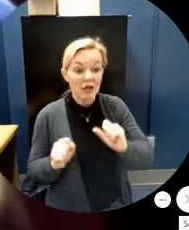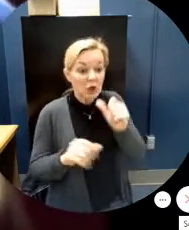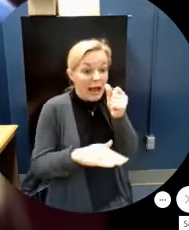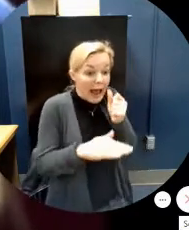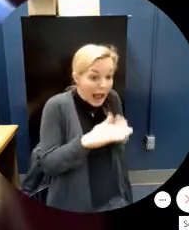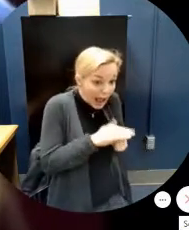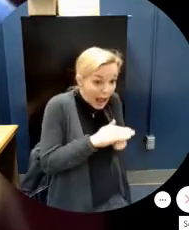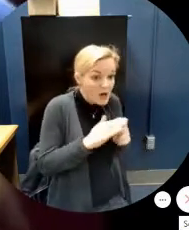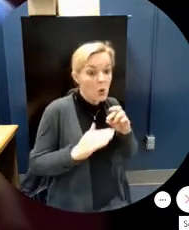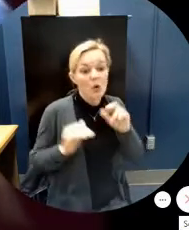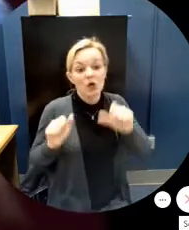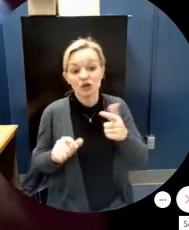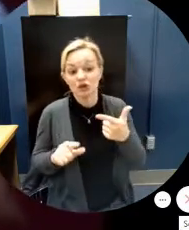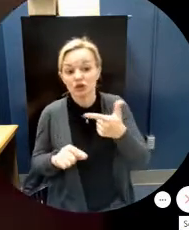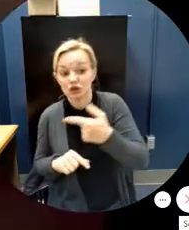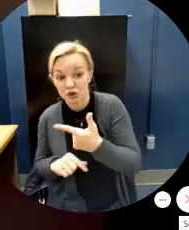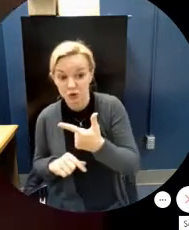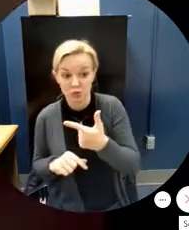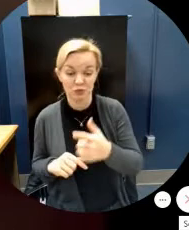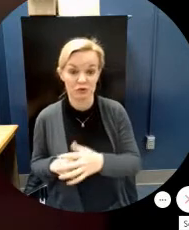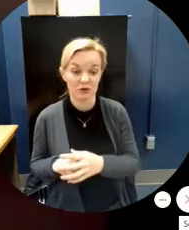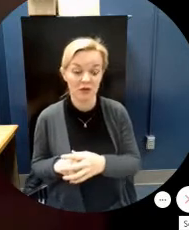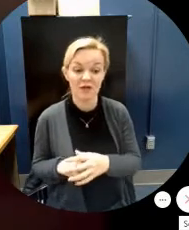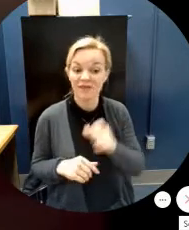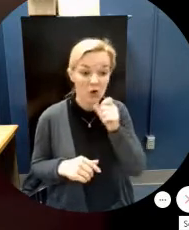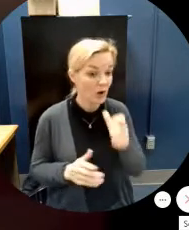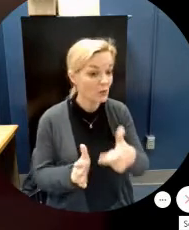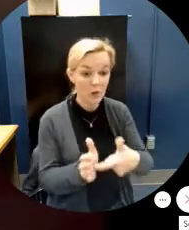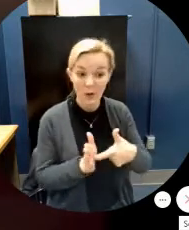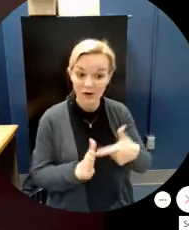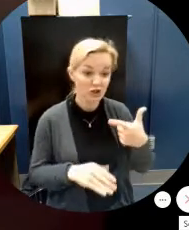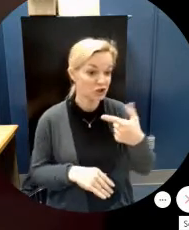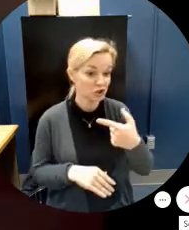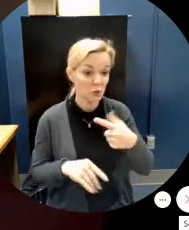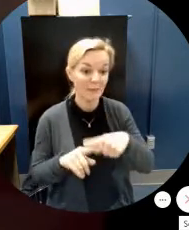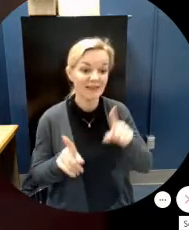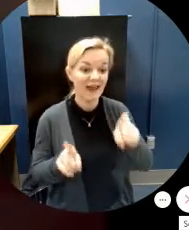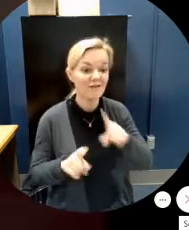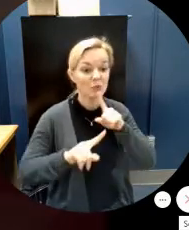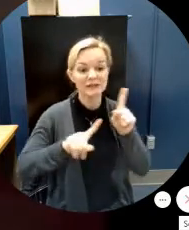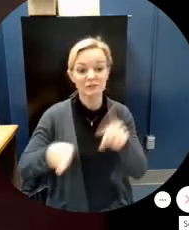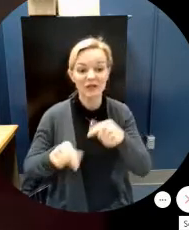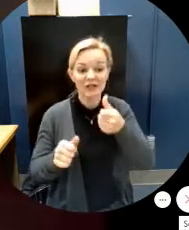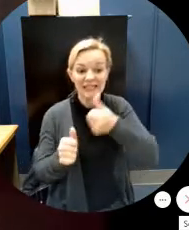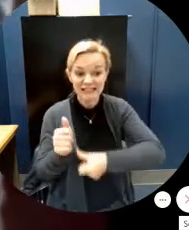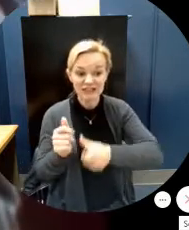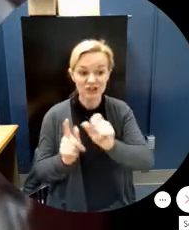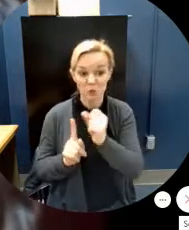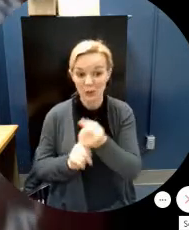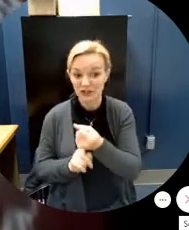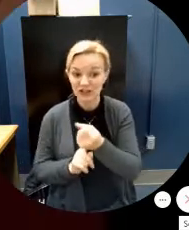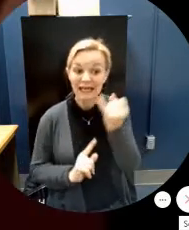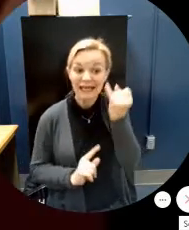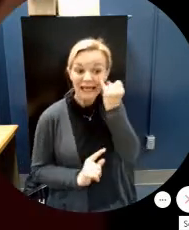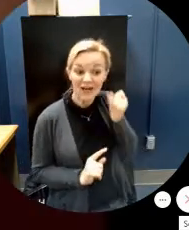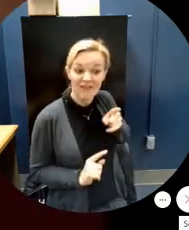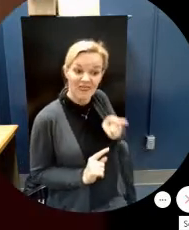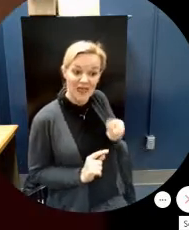not required to shoot. They have simply been instructed to respond to each situation as if they were police officers.